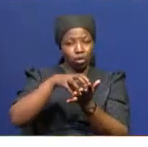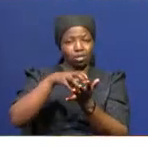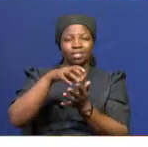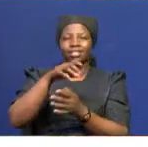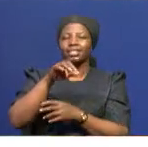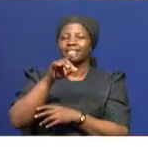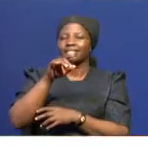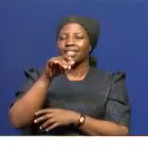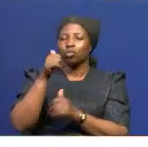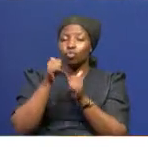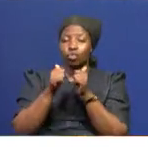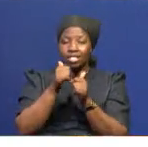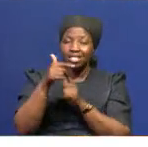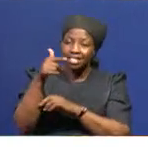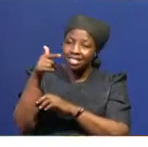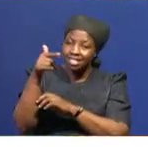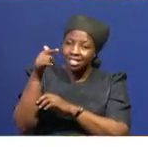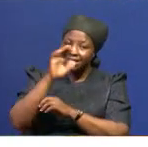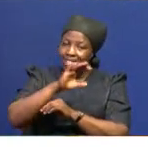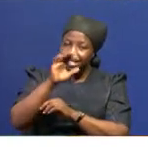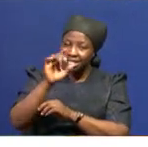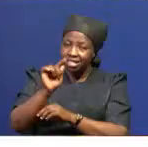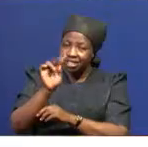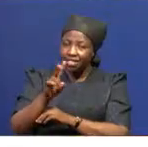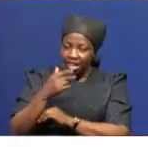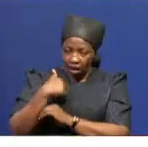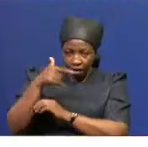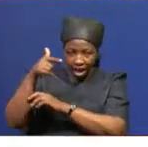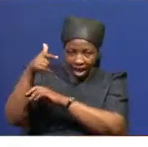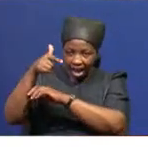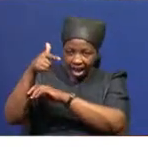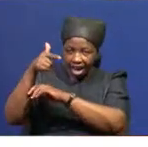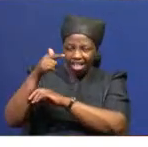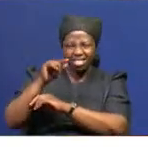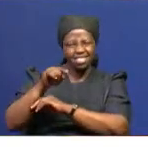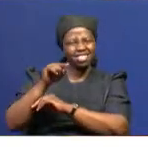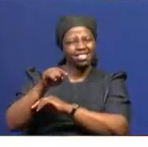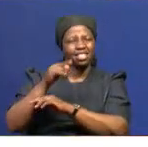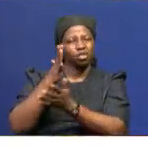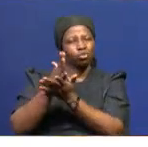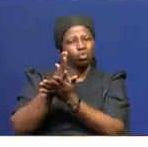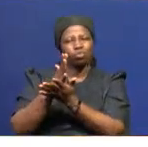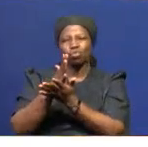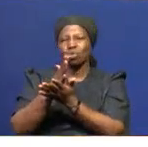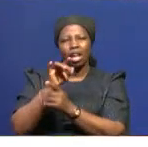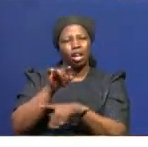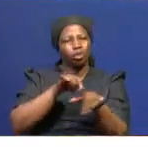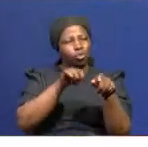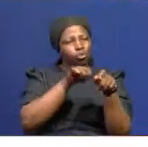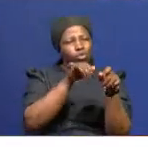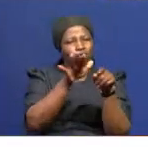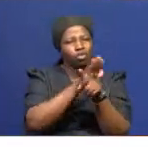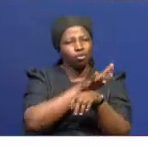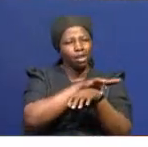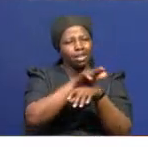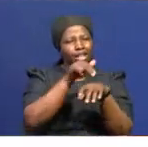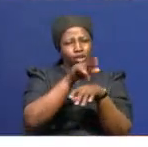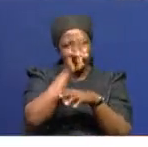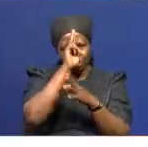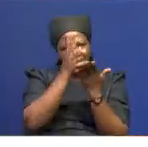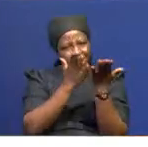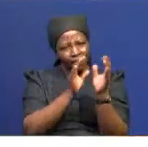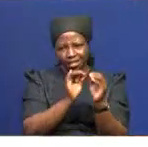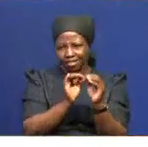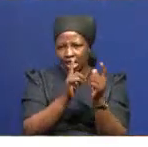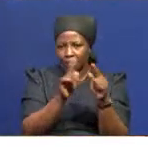CCTVs are not CCTVs that are sanctioned fully by the National Police Service. It was the initiative